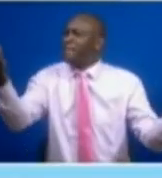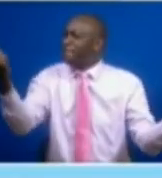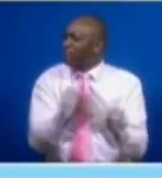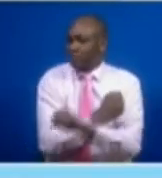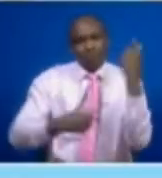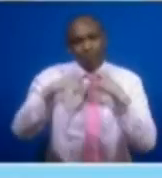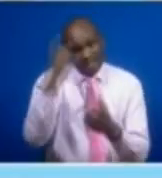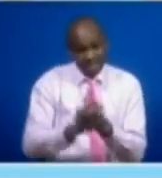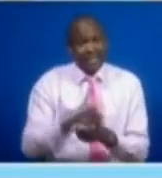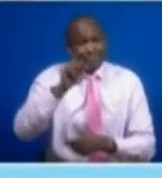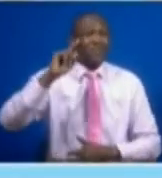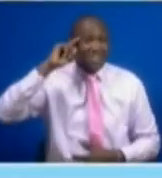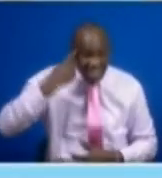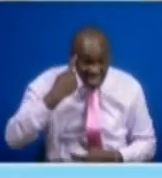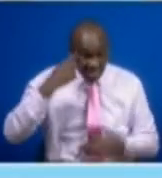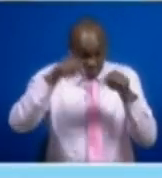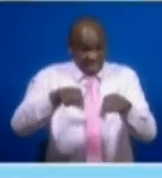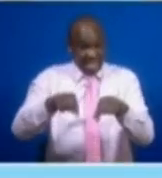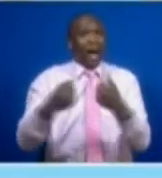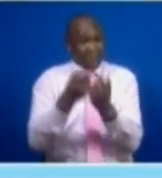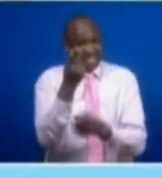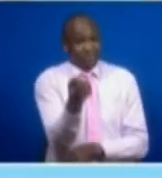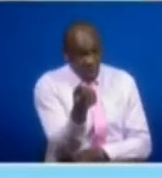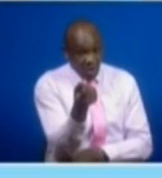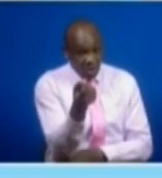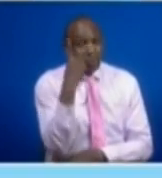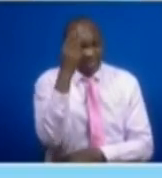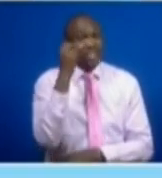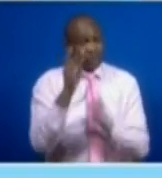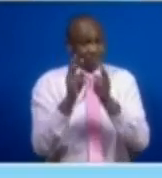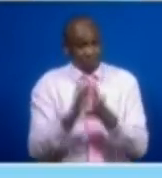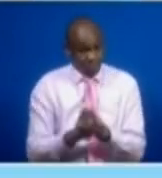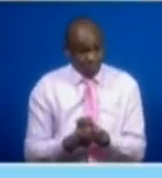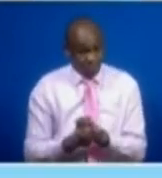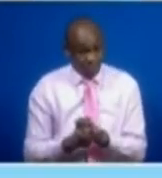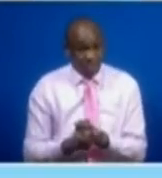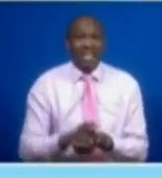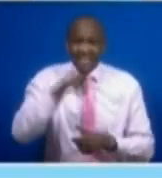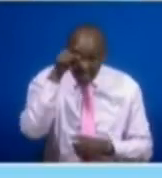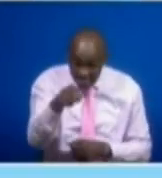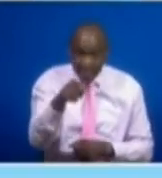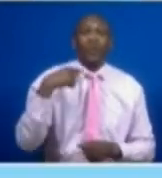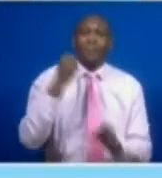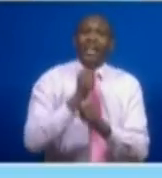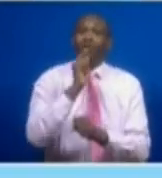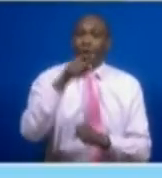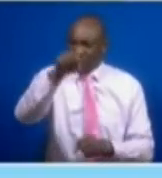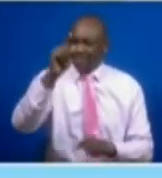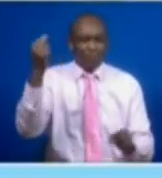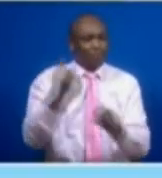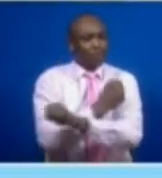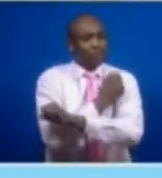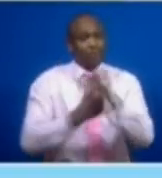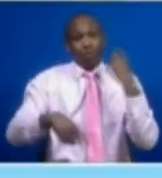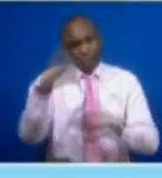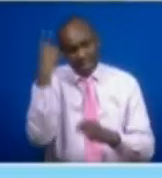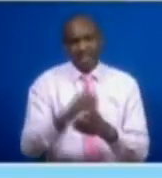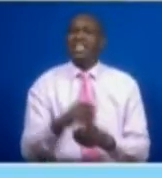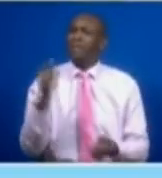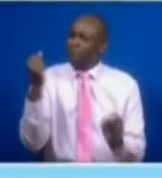election. They may think this is for today. This is for 2022. We are going to make sure they don't become